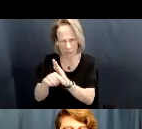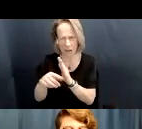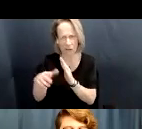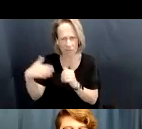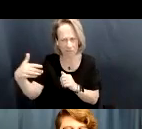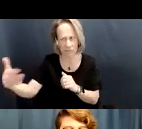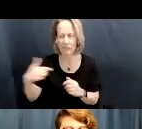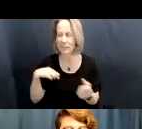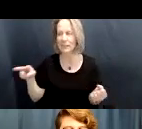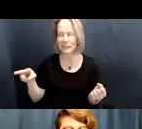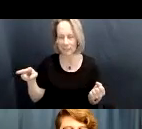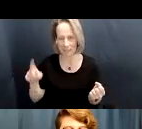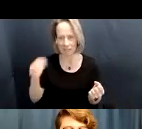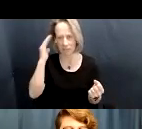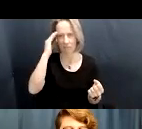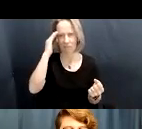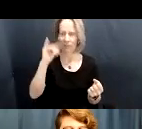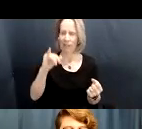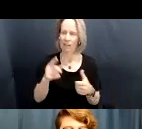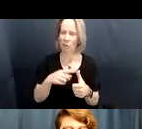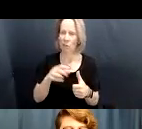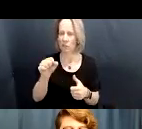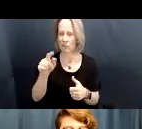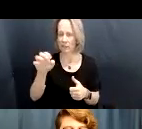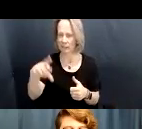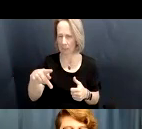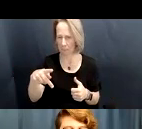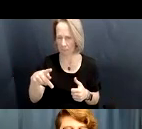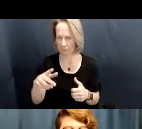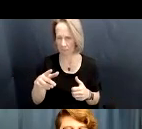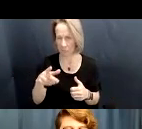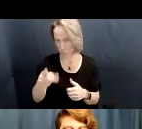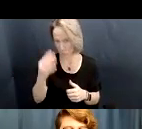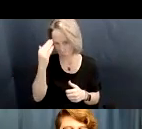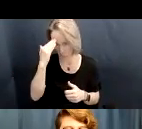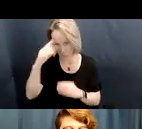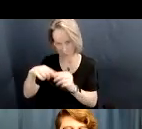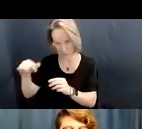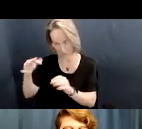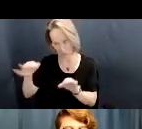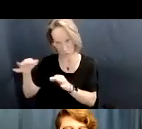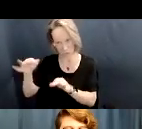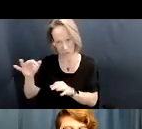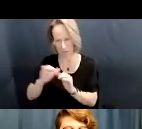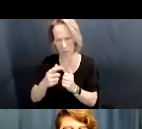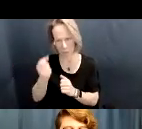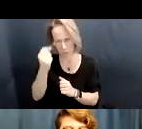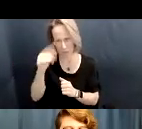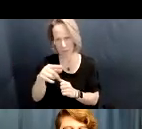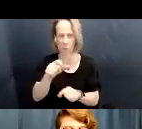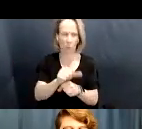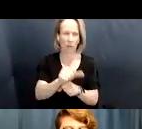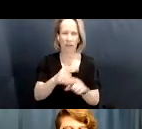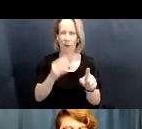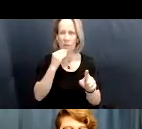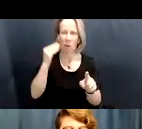think that's an important first step. How are we aware of those distractions and how are we understanding of that, right? We're working from home. This isn't always